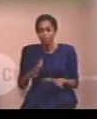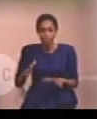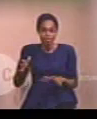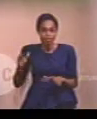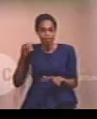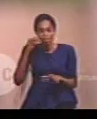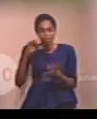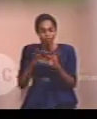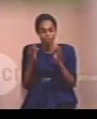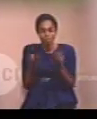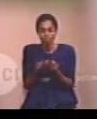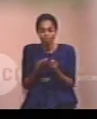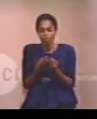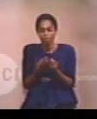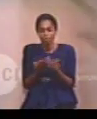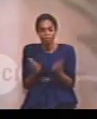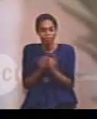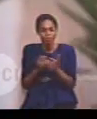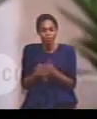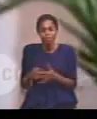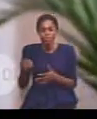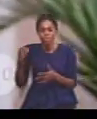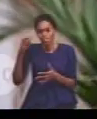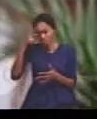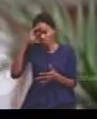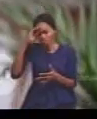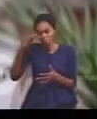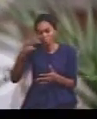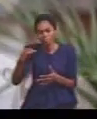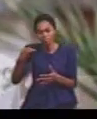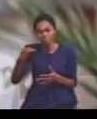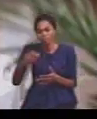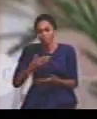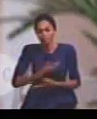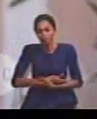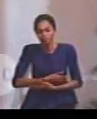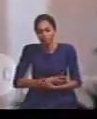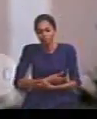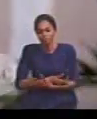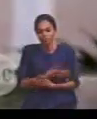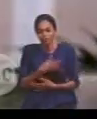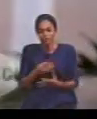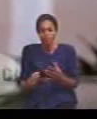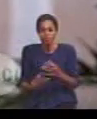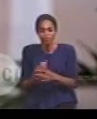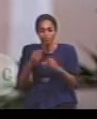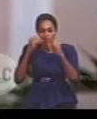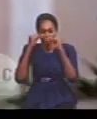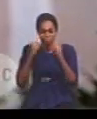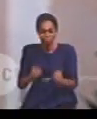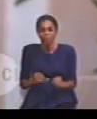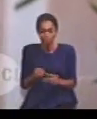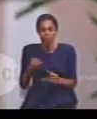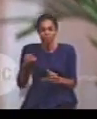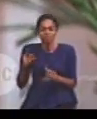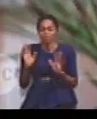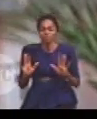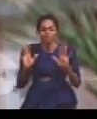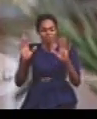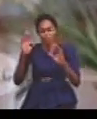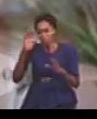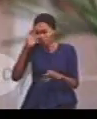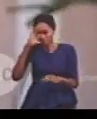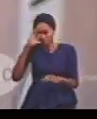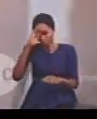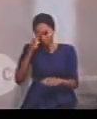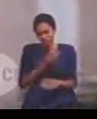God blessed my family with this wonderful boy. As you can see, he's growing healthy and strong. He's a wonderful boy. And I